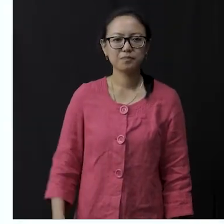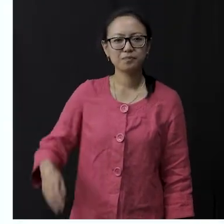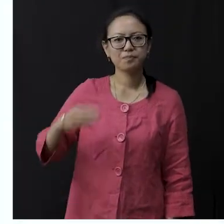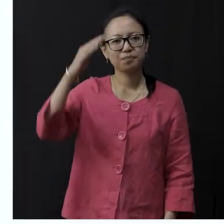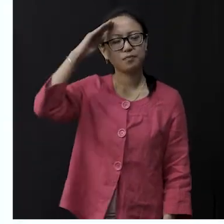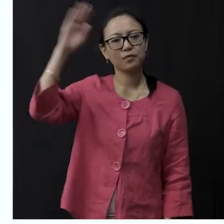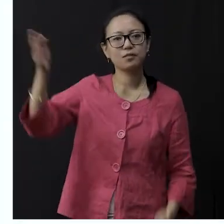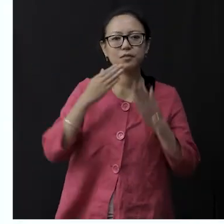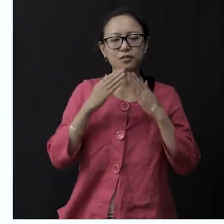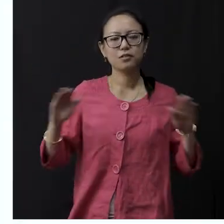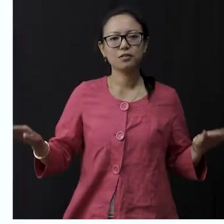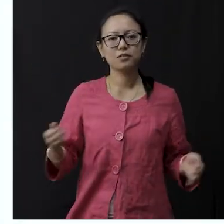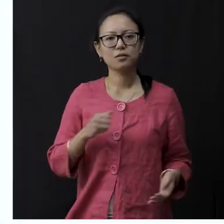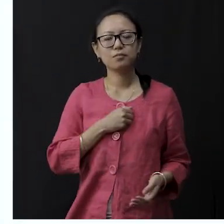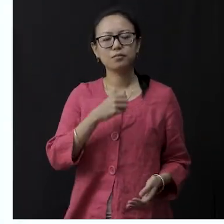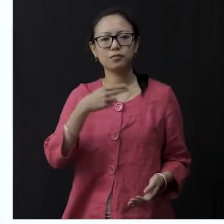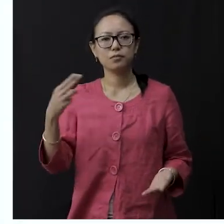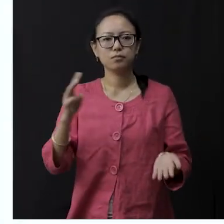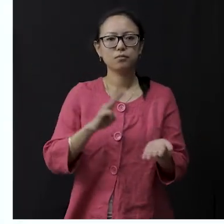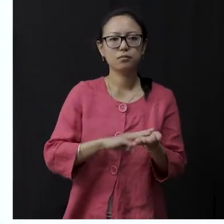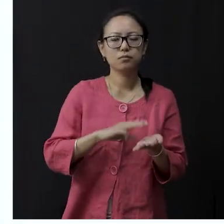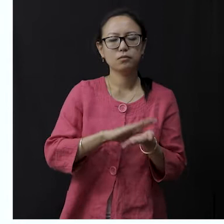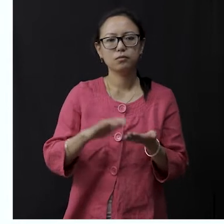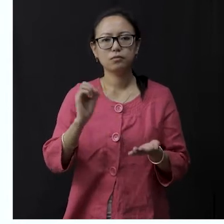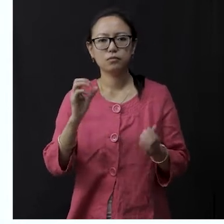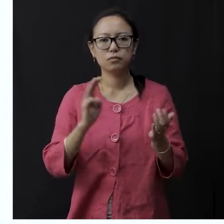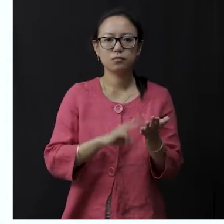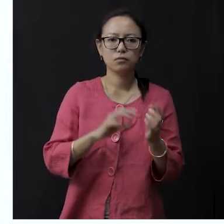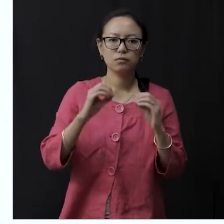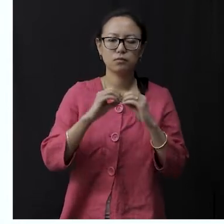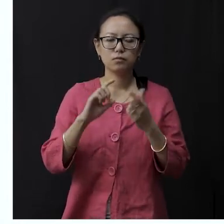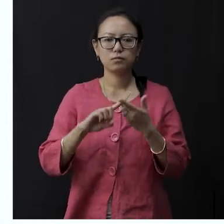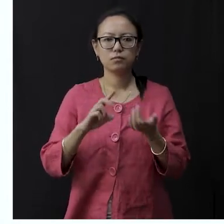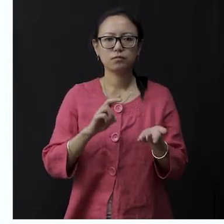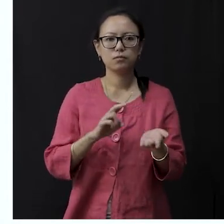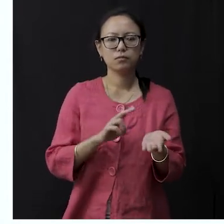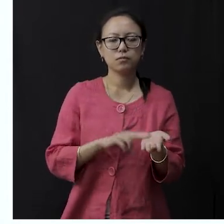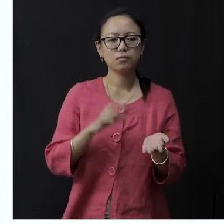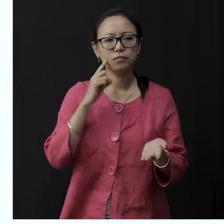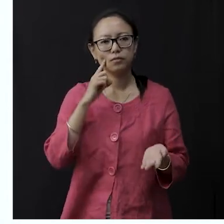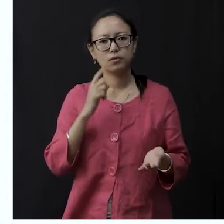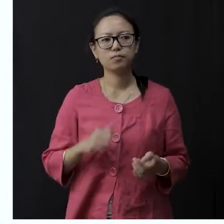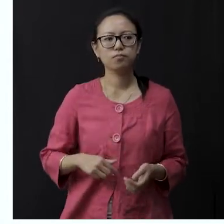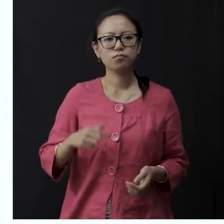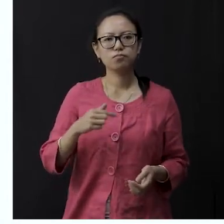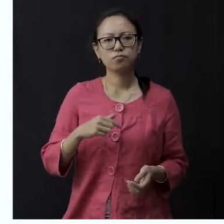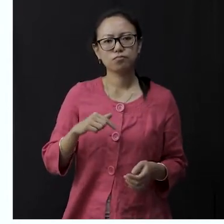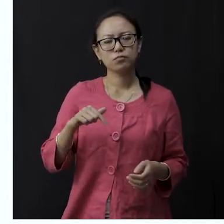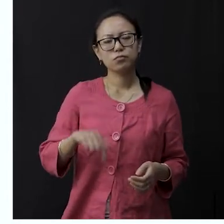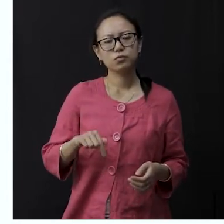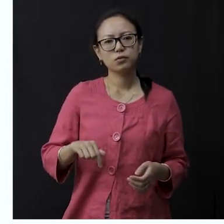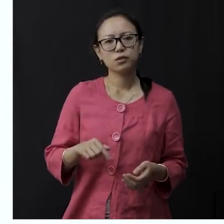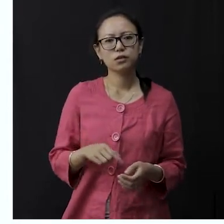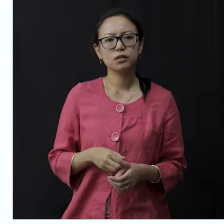Hello students, I am Hombini and today we will be taking English for class 3 and we will be taking chapter